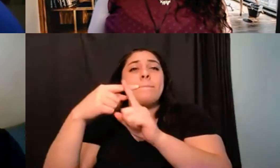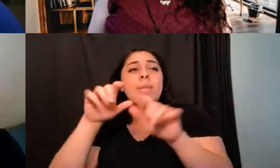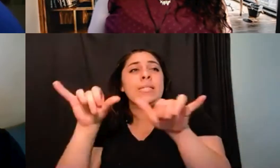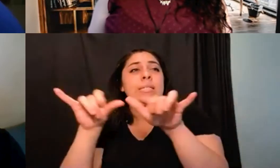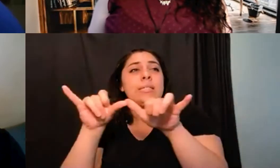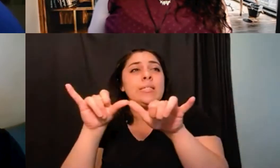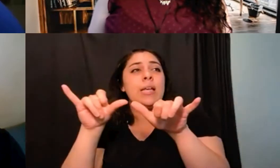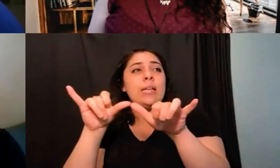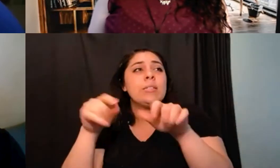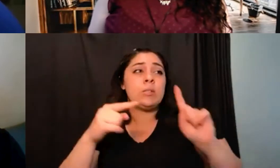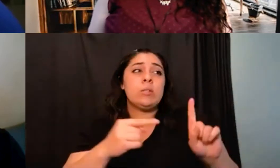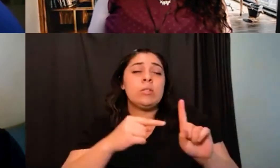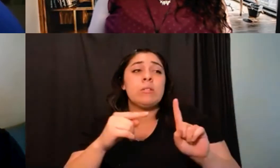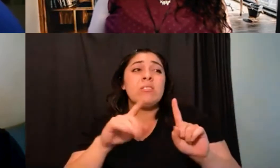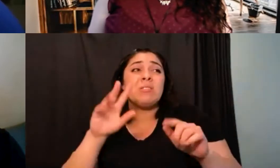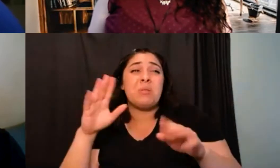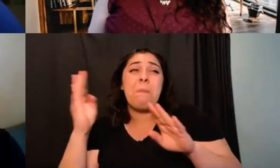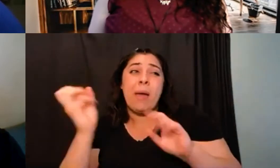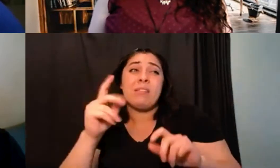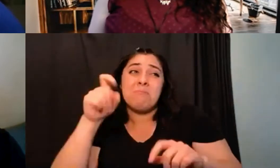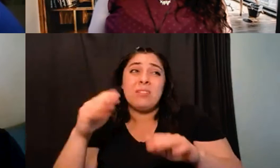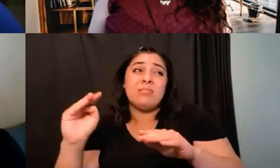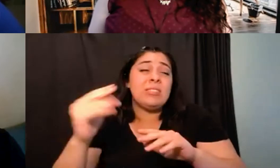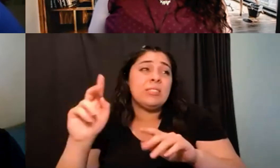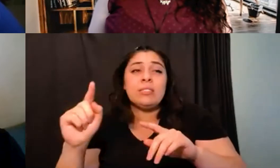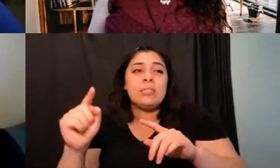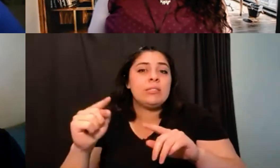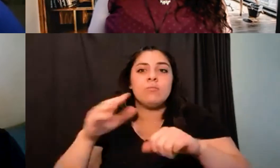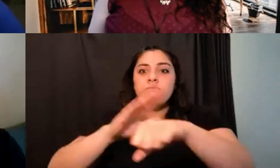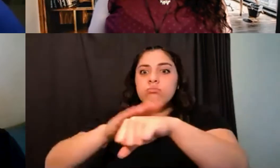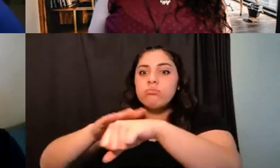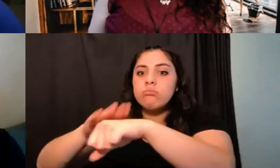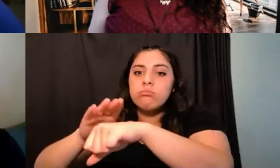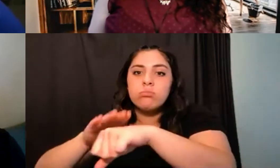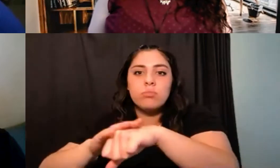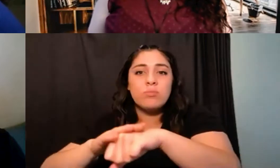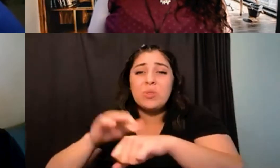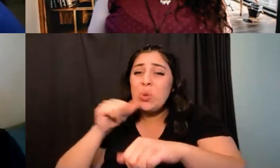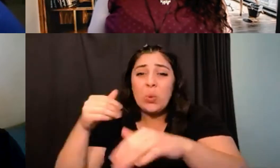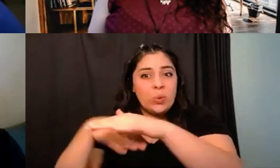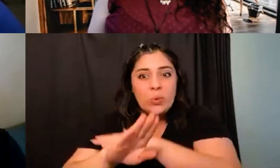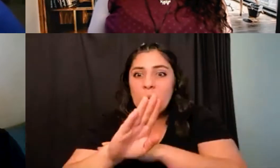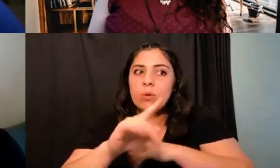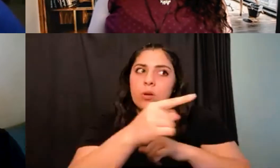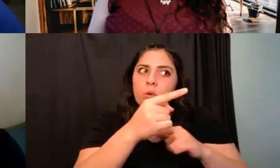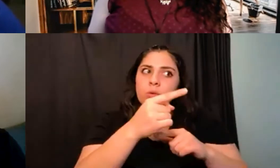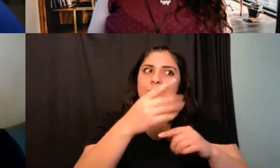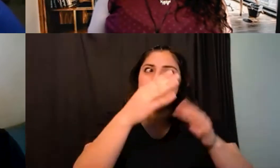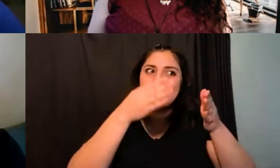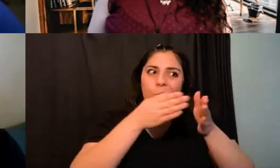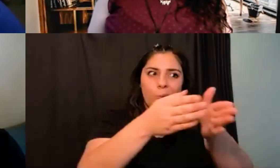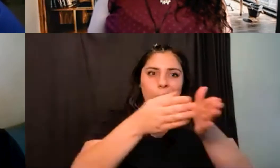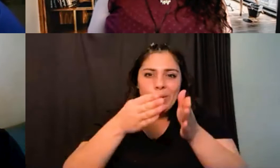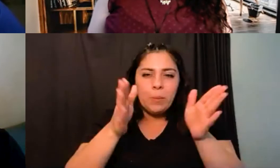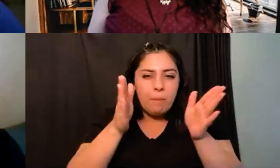safe. Return. Caution, do not enter. These aisles are more